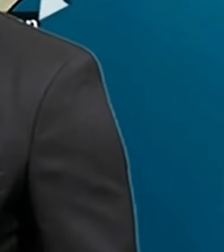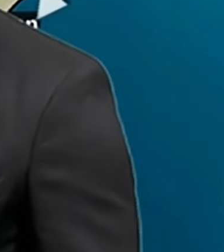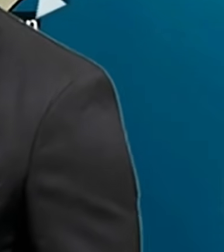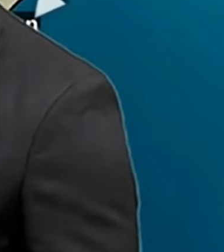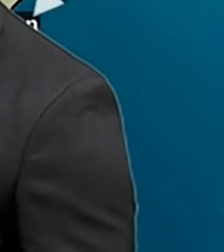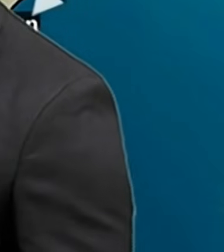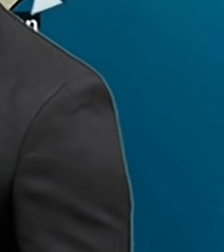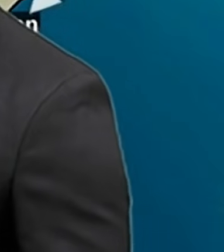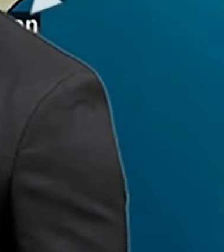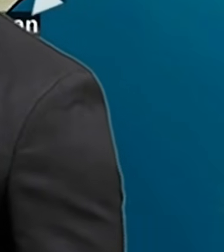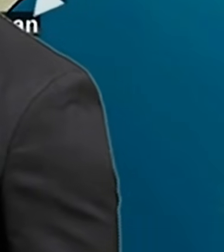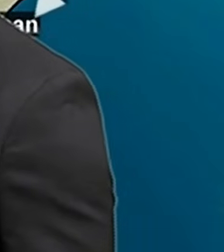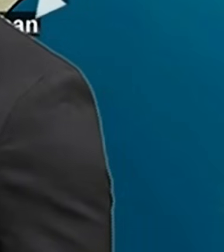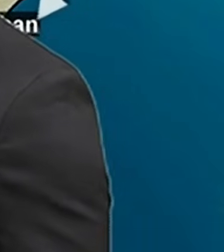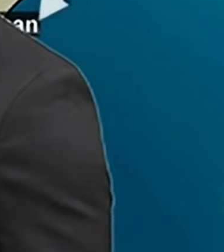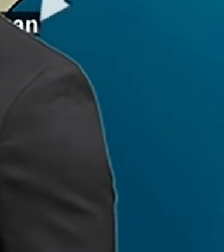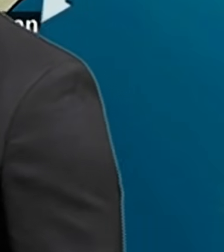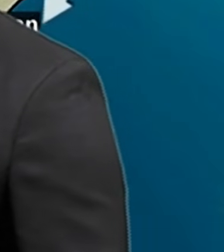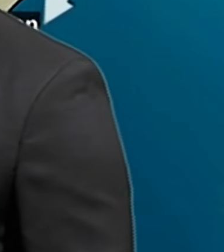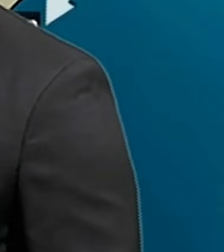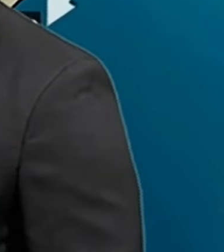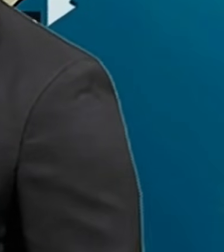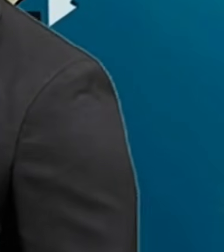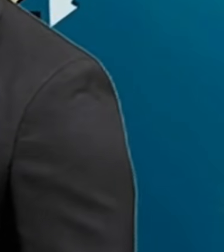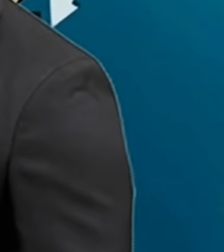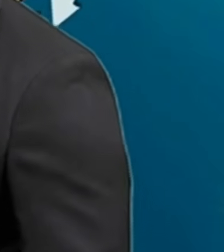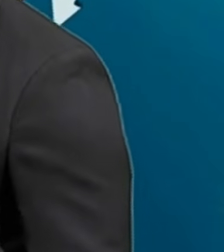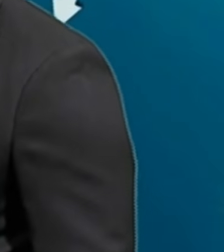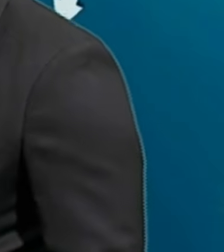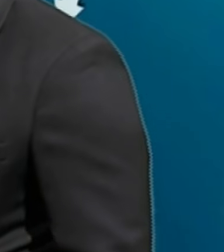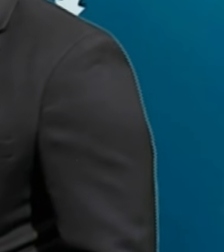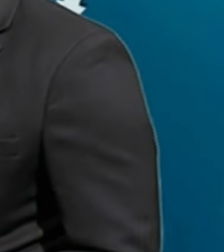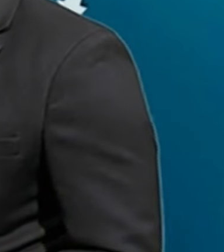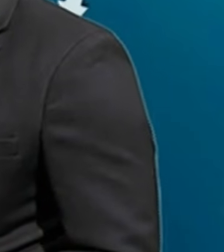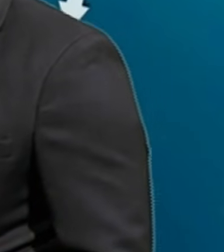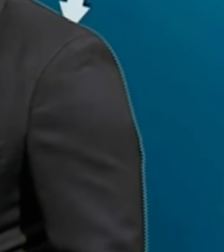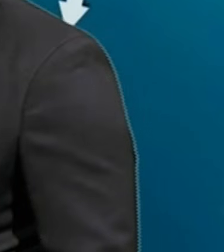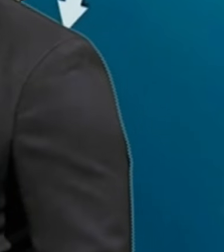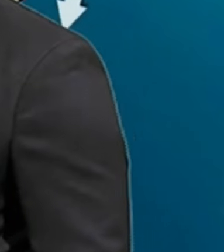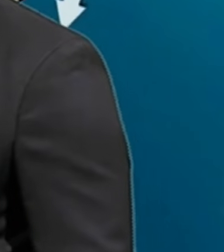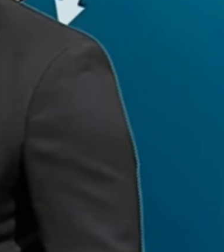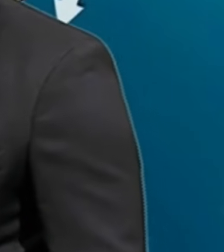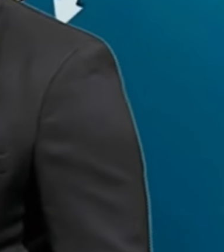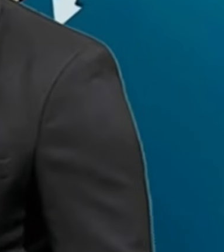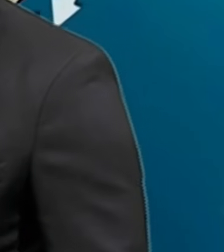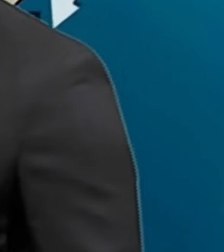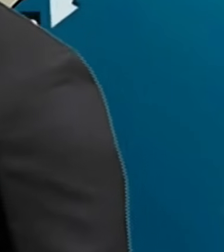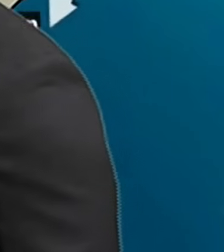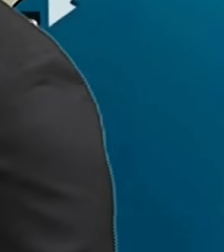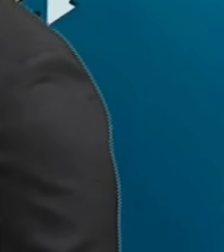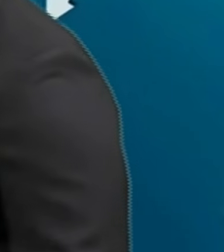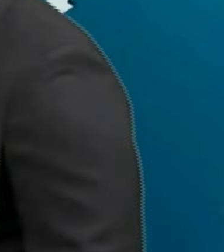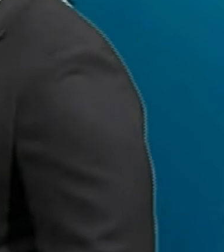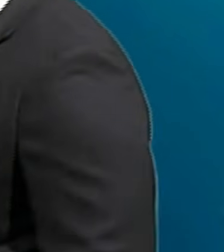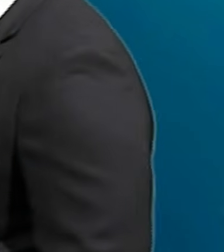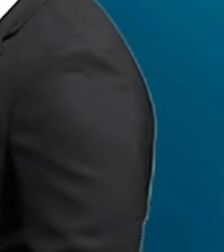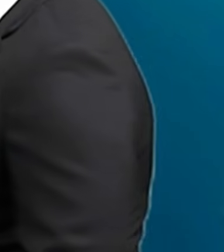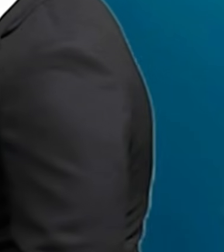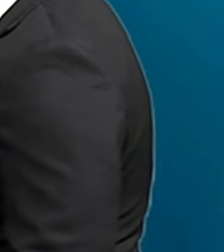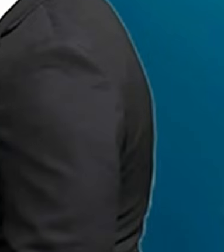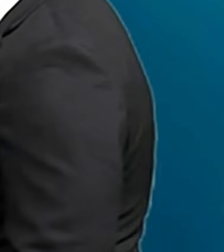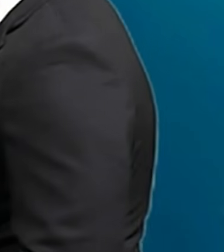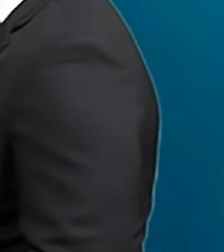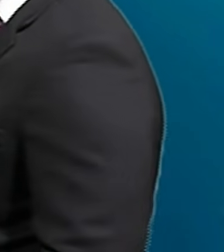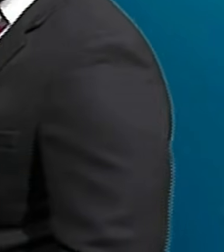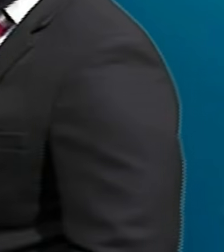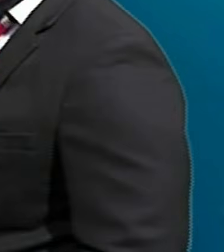dipela tse sa enkae hona ka ronyana ha bona ha le fela maru mona le mane maru ba bona ha hape hona o ka bua le hole ho tla fita hona ka thoko